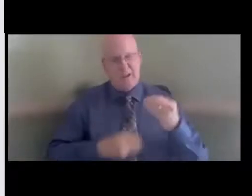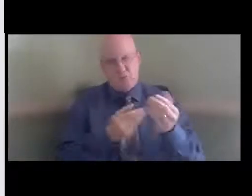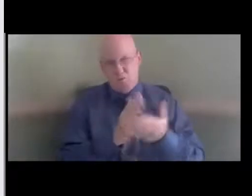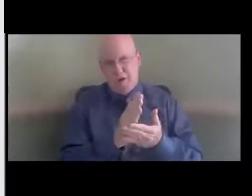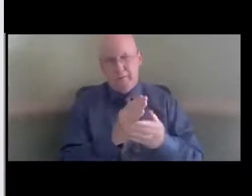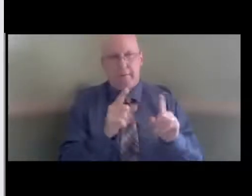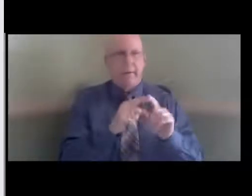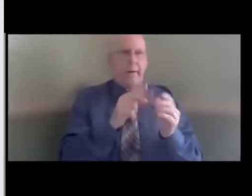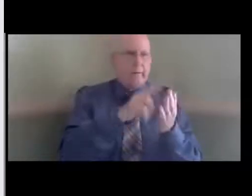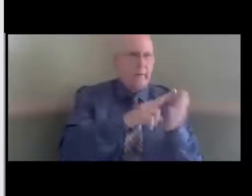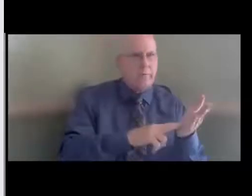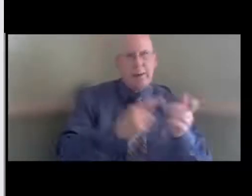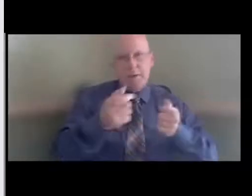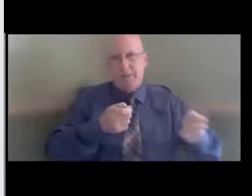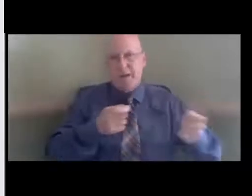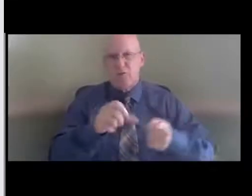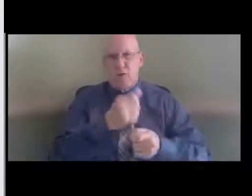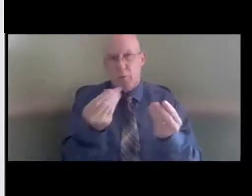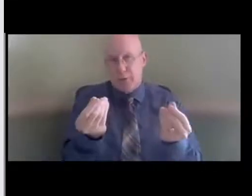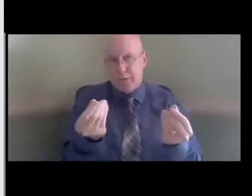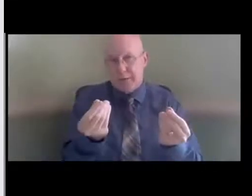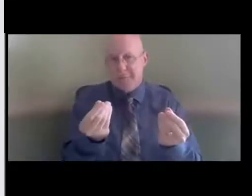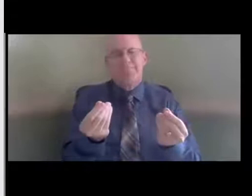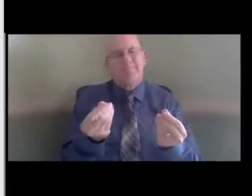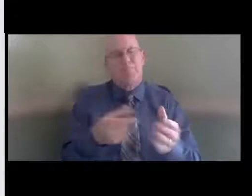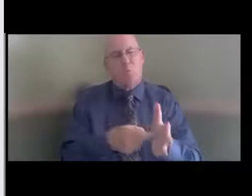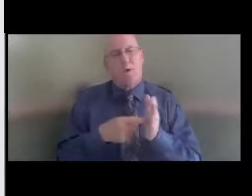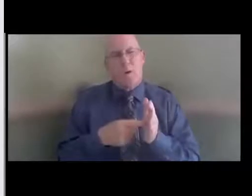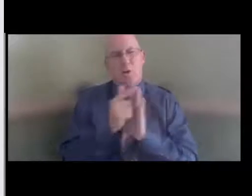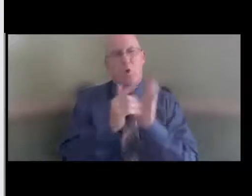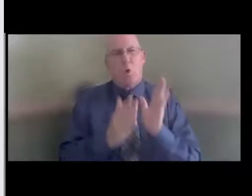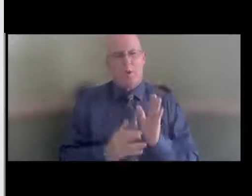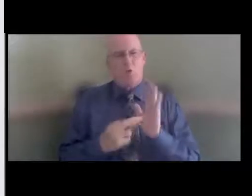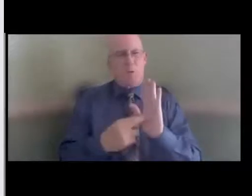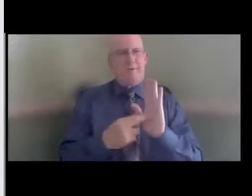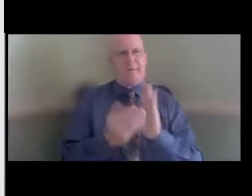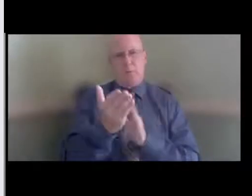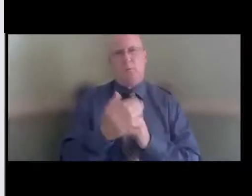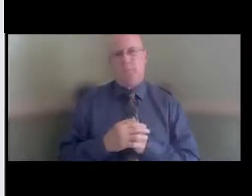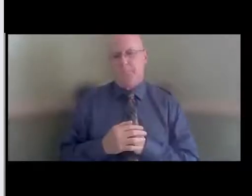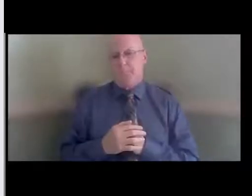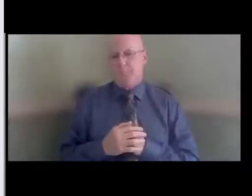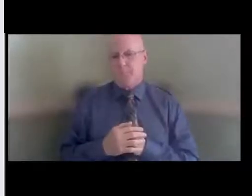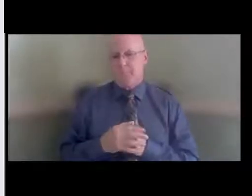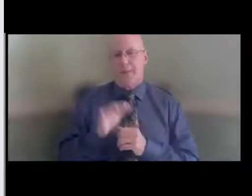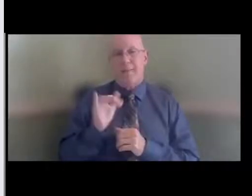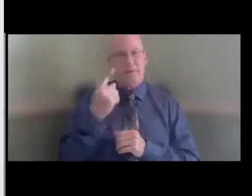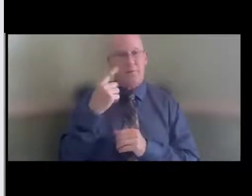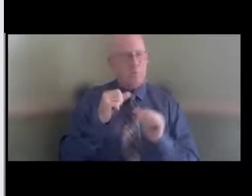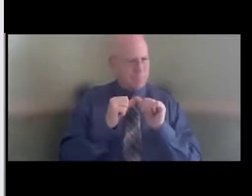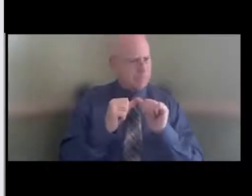like contracting and managing other property, you do have to be represented by an attorney, and that is for the duration